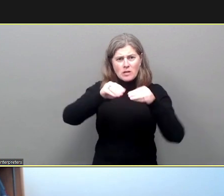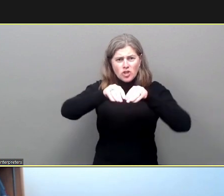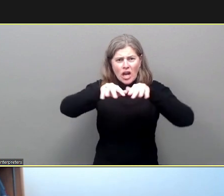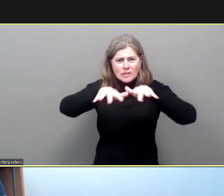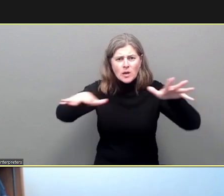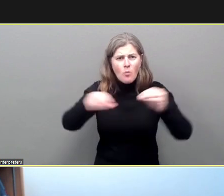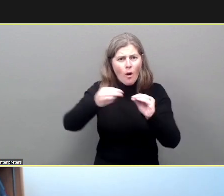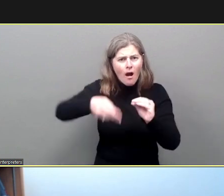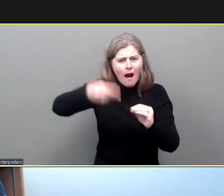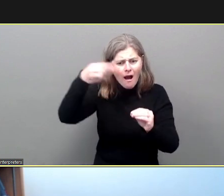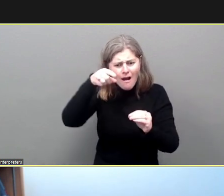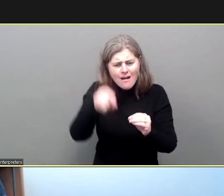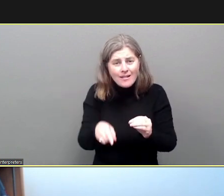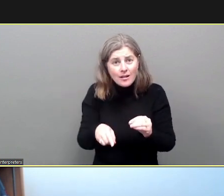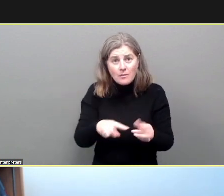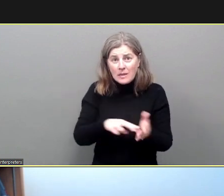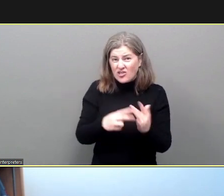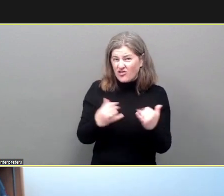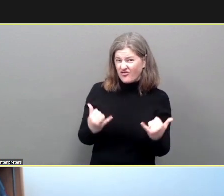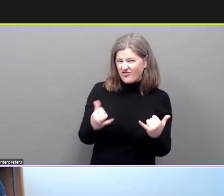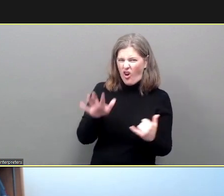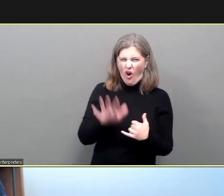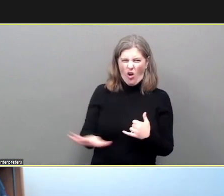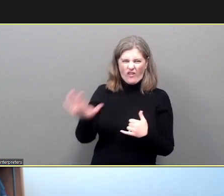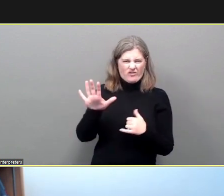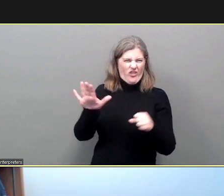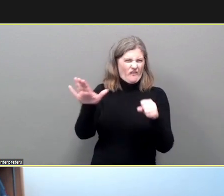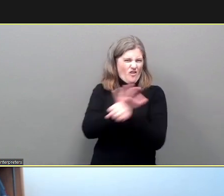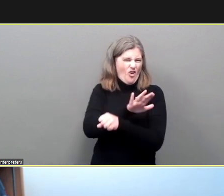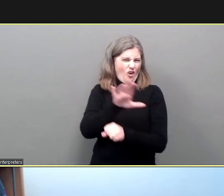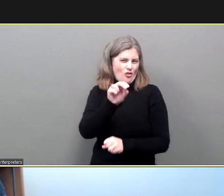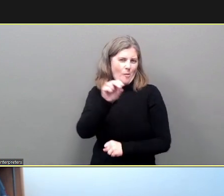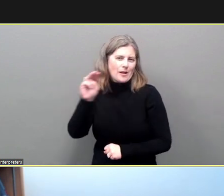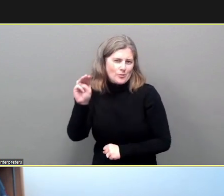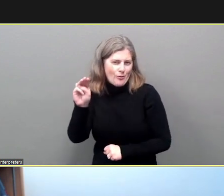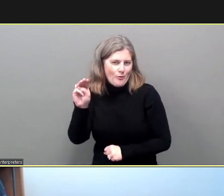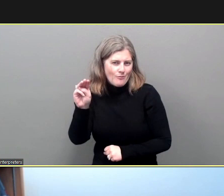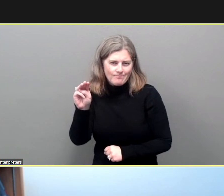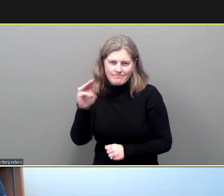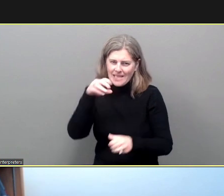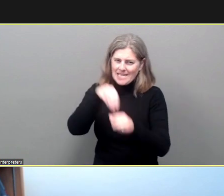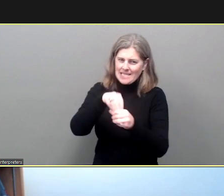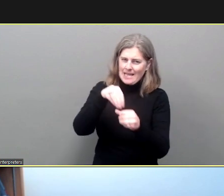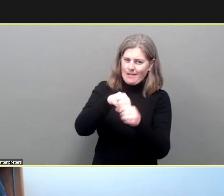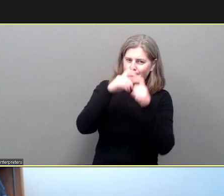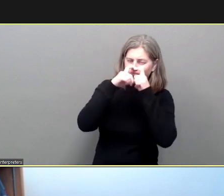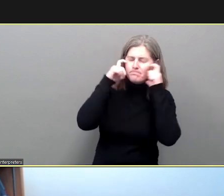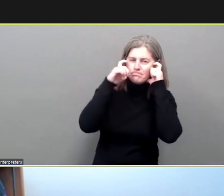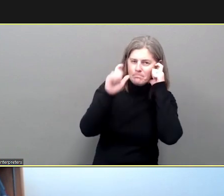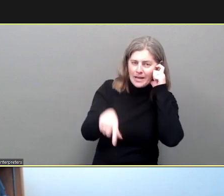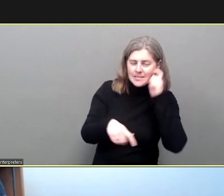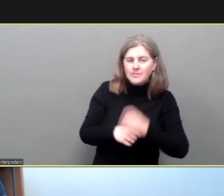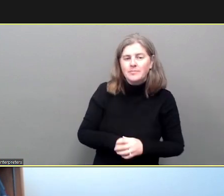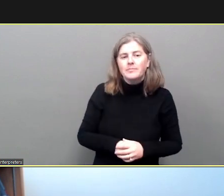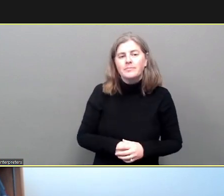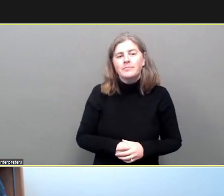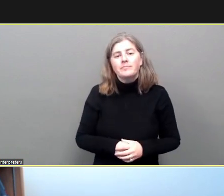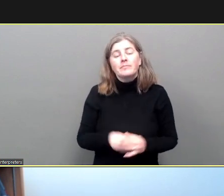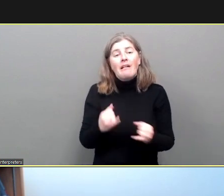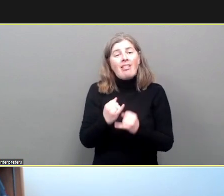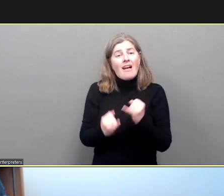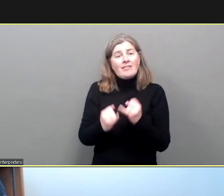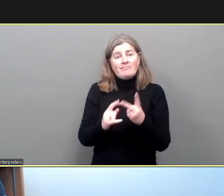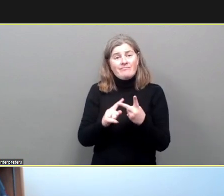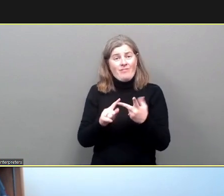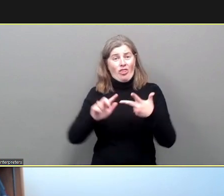is high, which currently is across the entire state of New Mexico. And then lastly, I want to mention that testing is